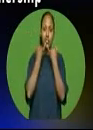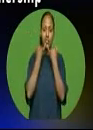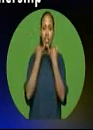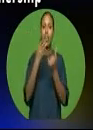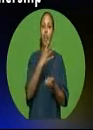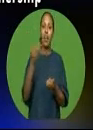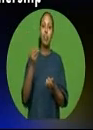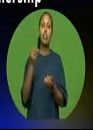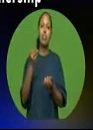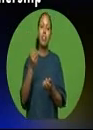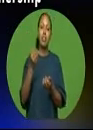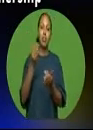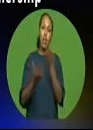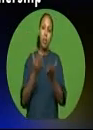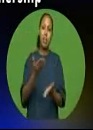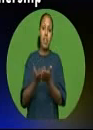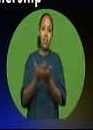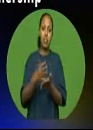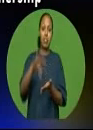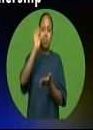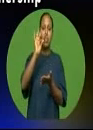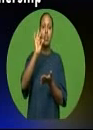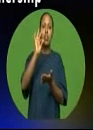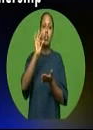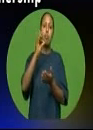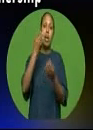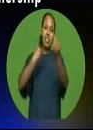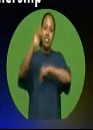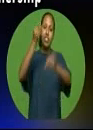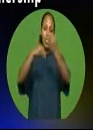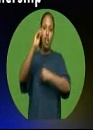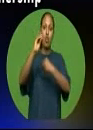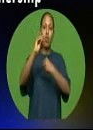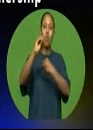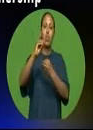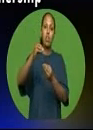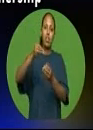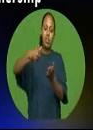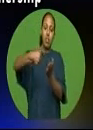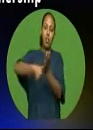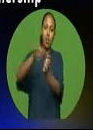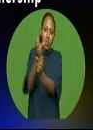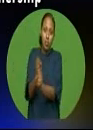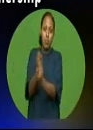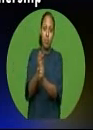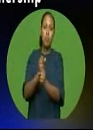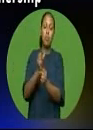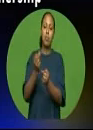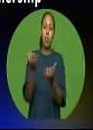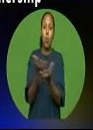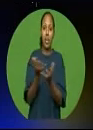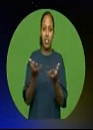and funds may also be raised by selling the collateral property.